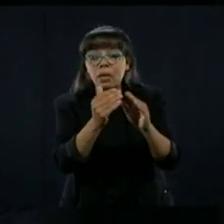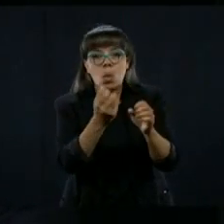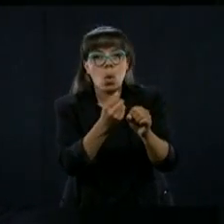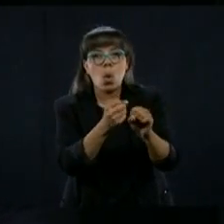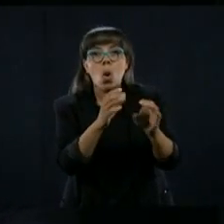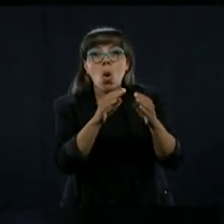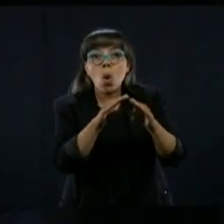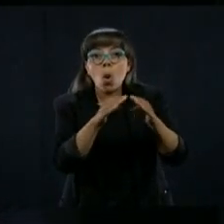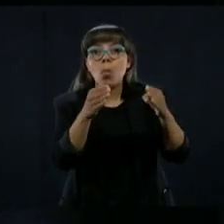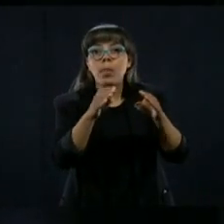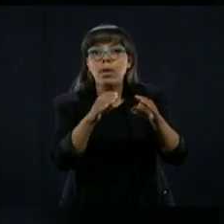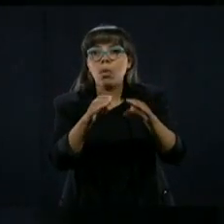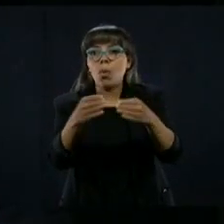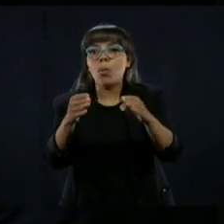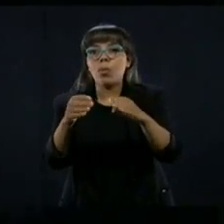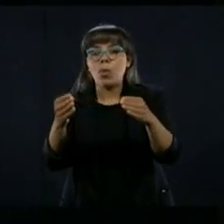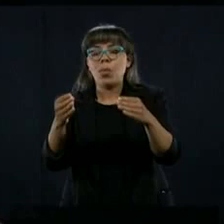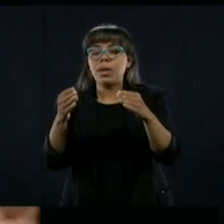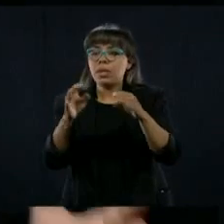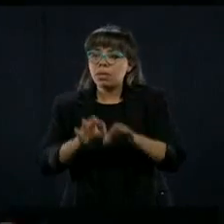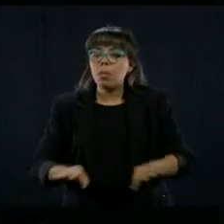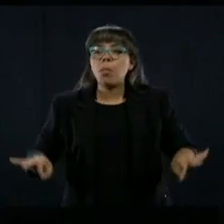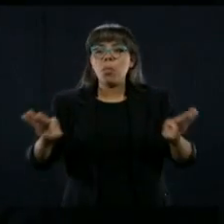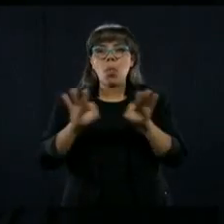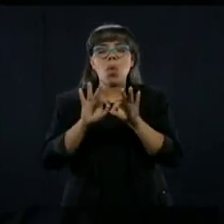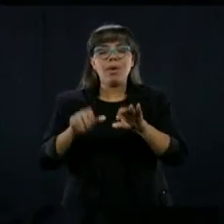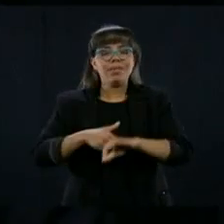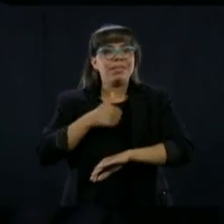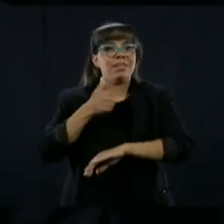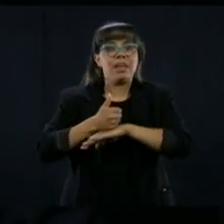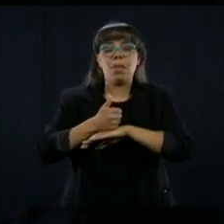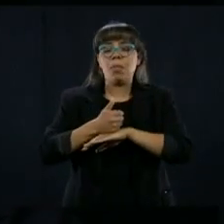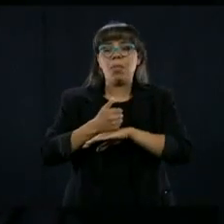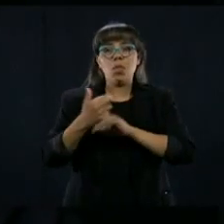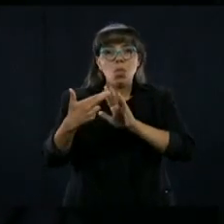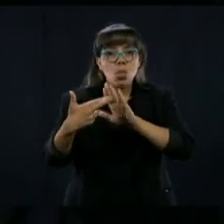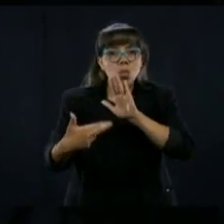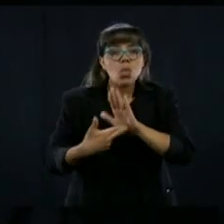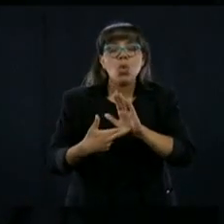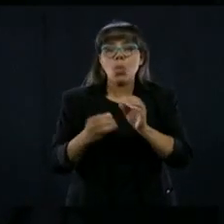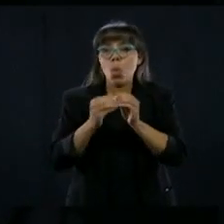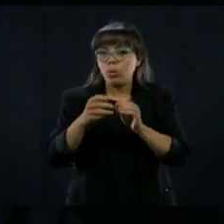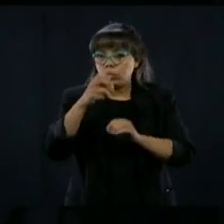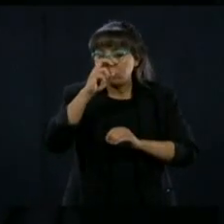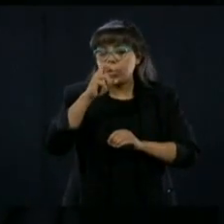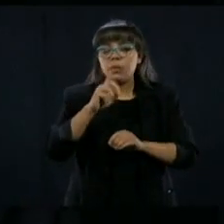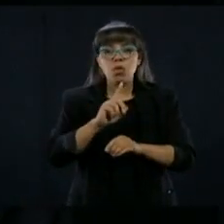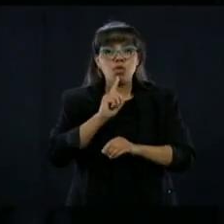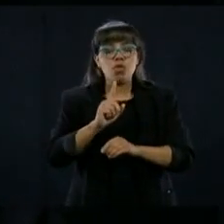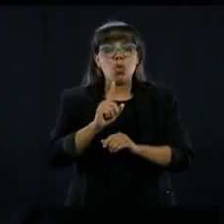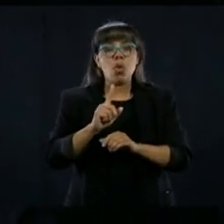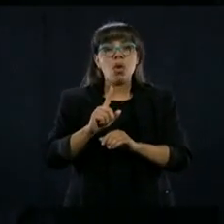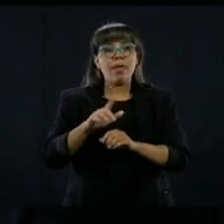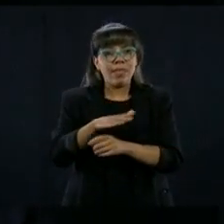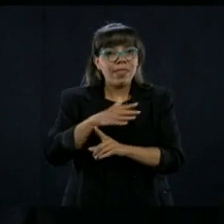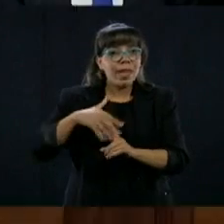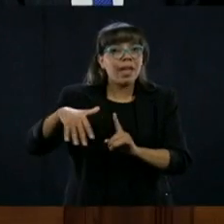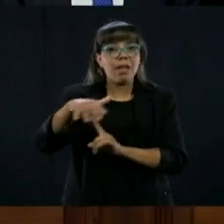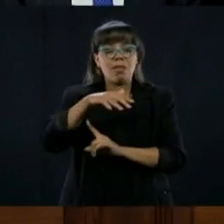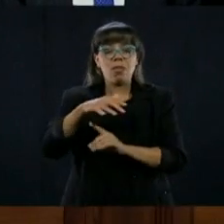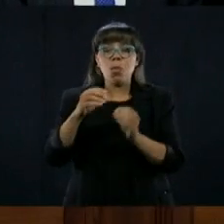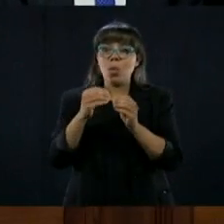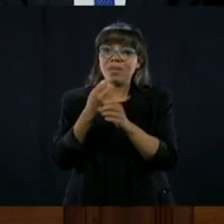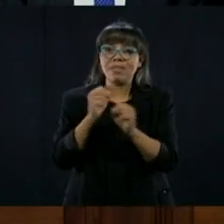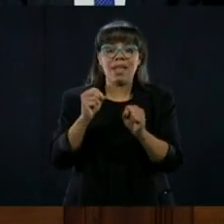right conditions in place for the protection of workers and students. Thank you. And as a second question,